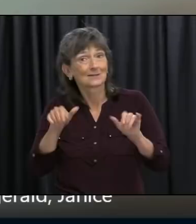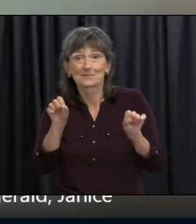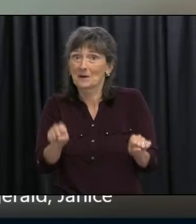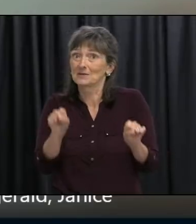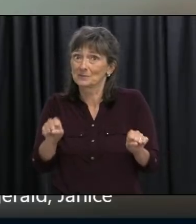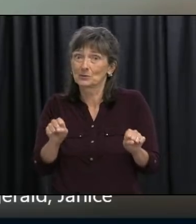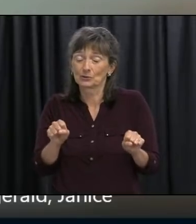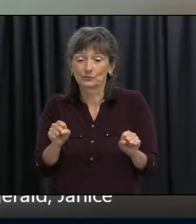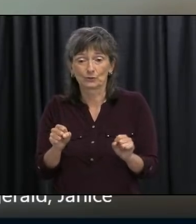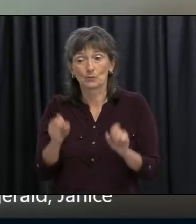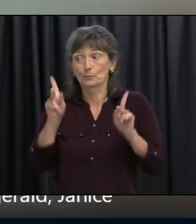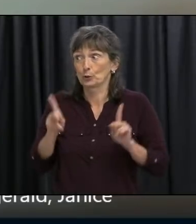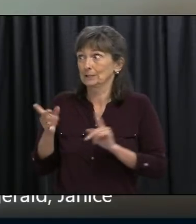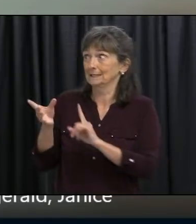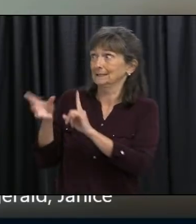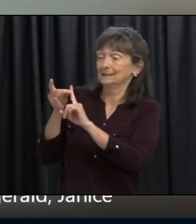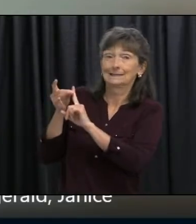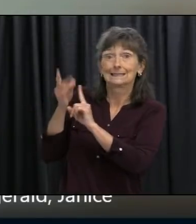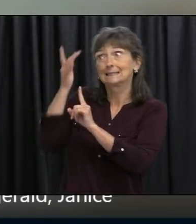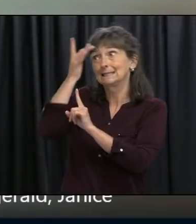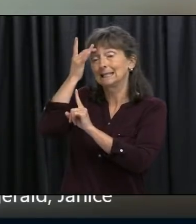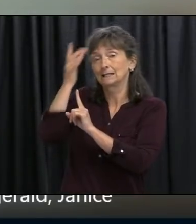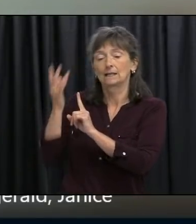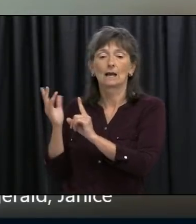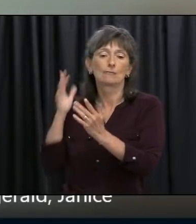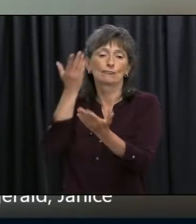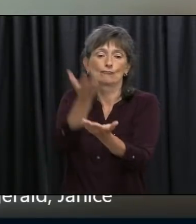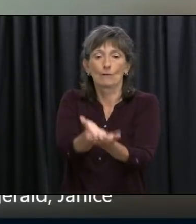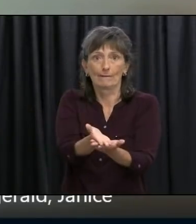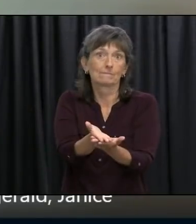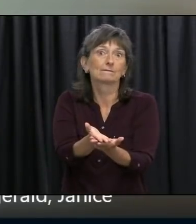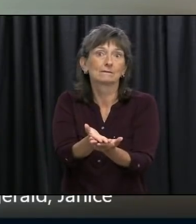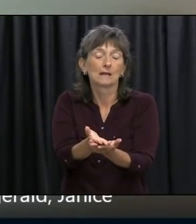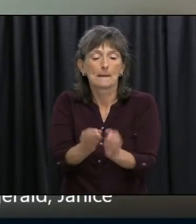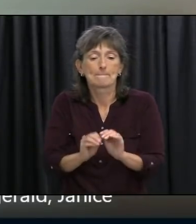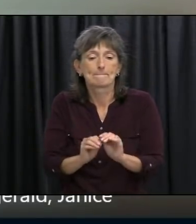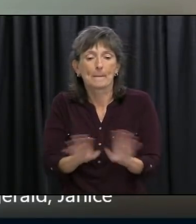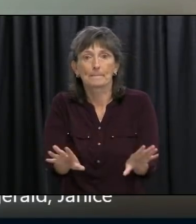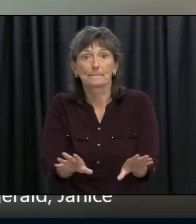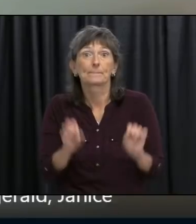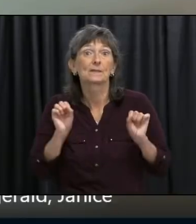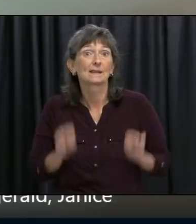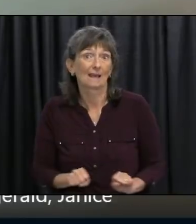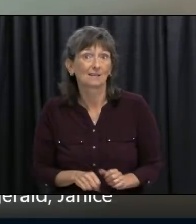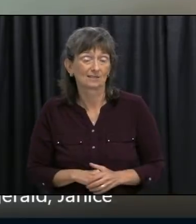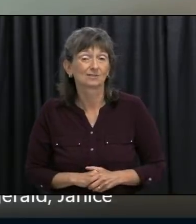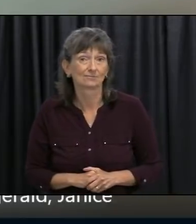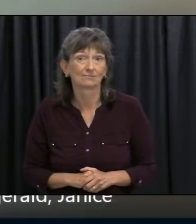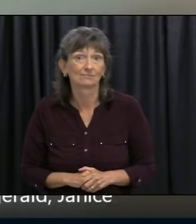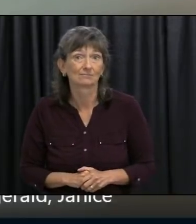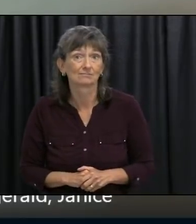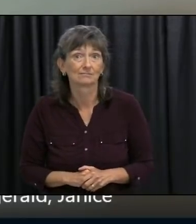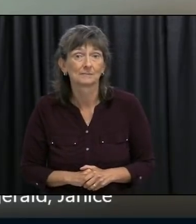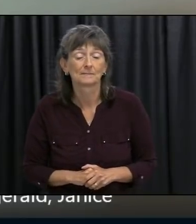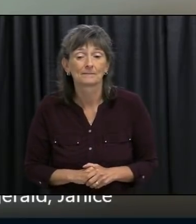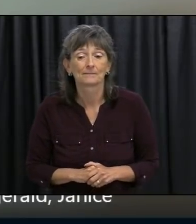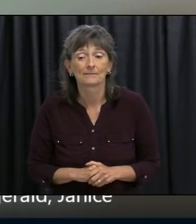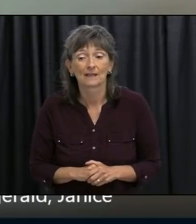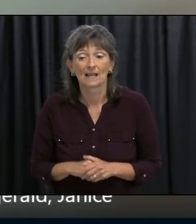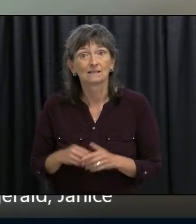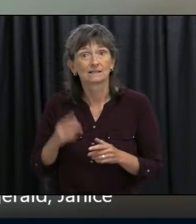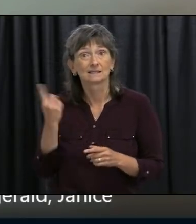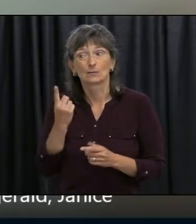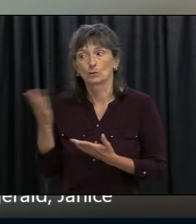that the virus can be transmitted within the province and brought into